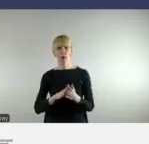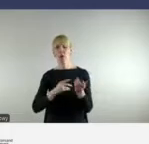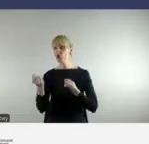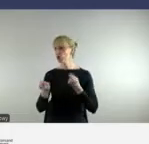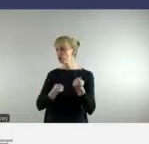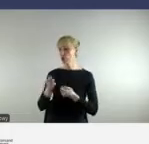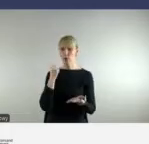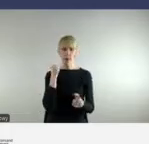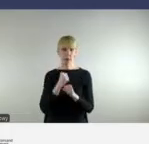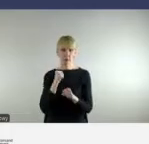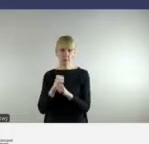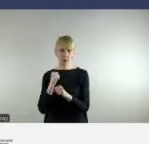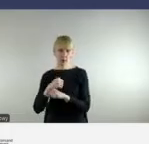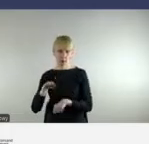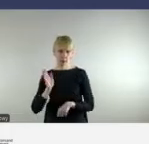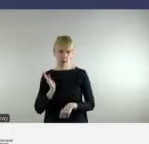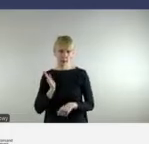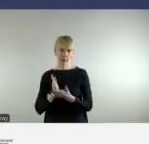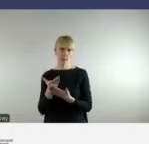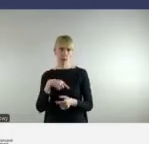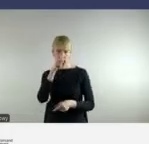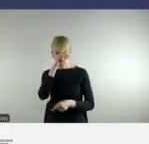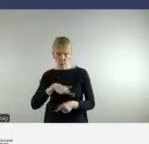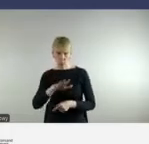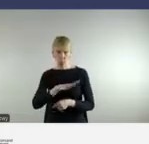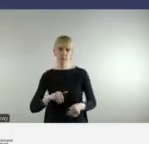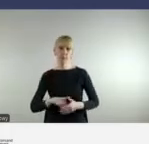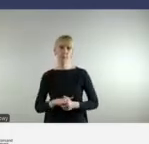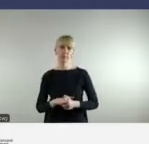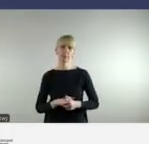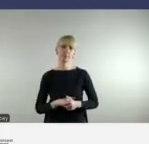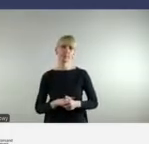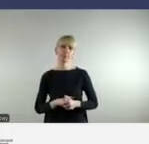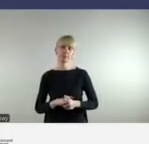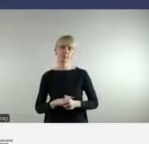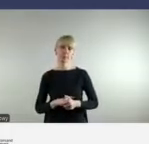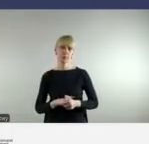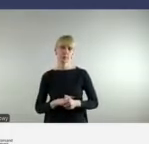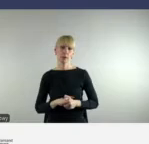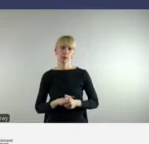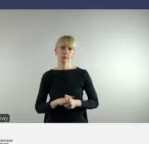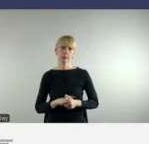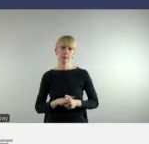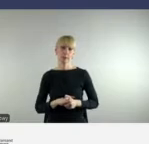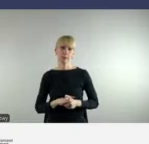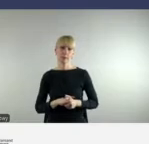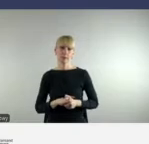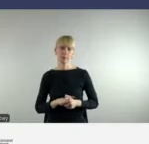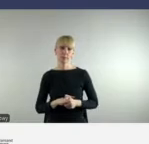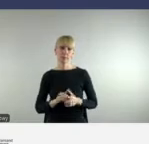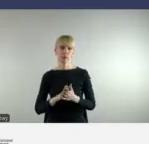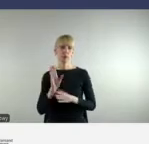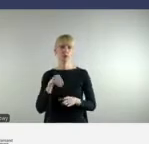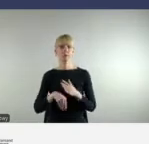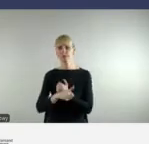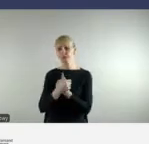the social values in short and long term, contribute to strengthen and maintain critical community